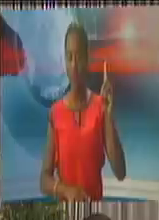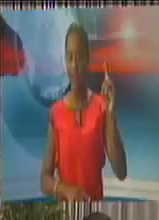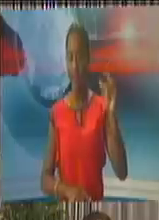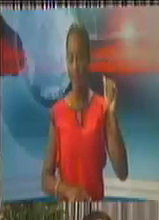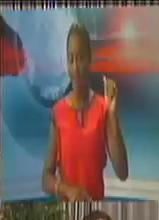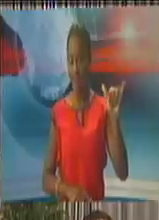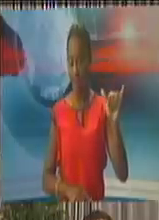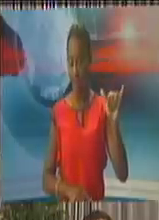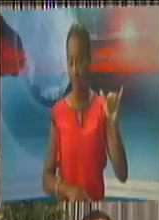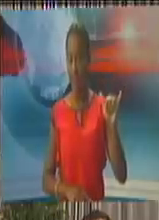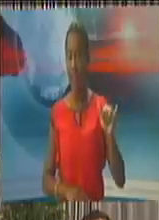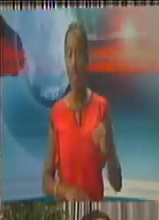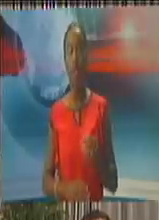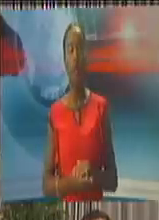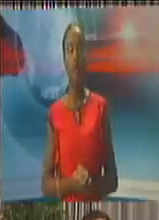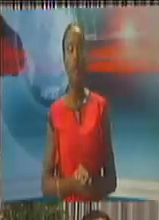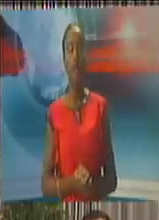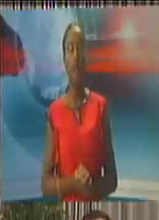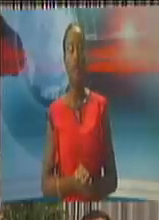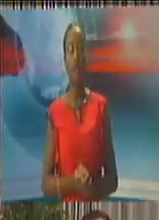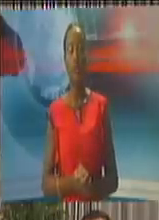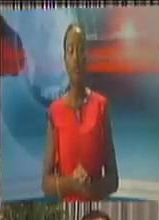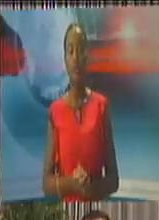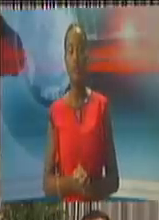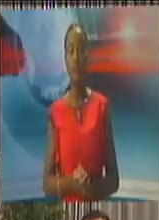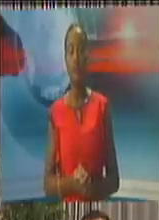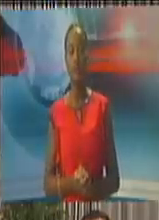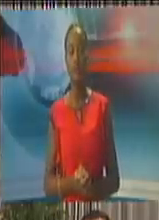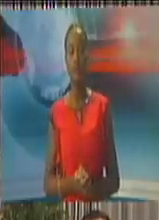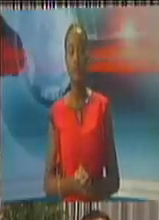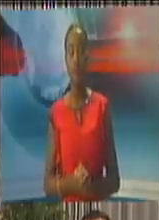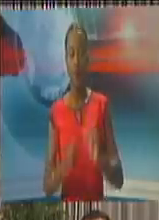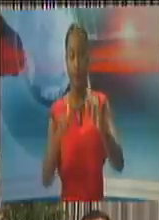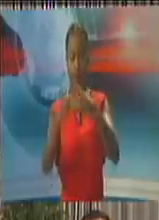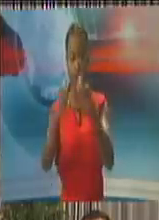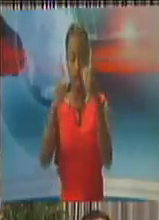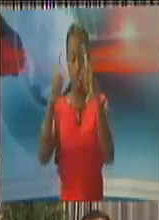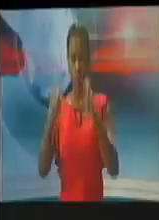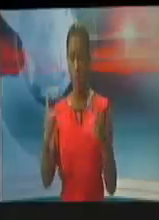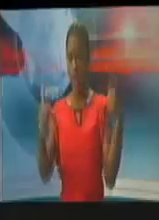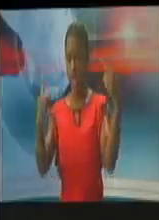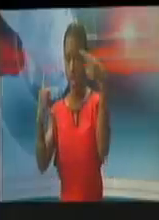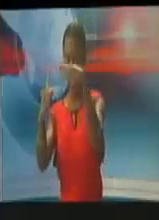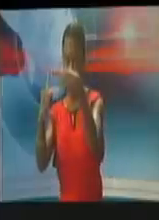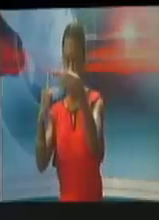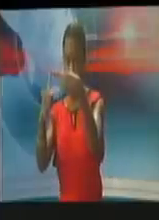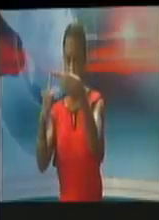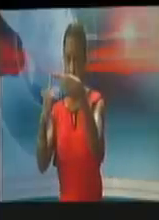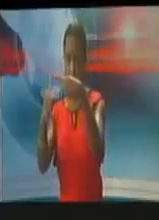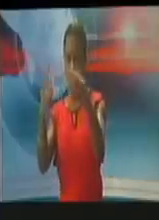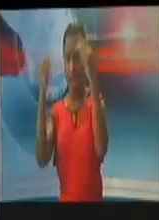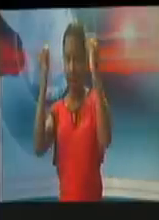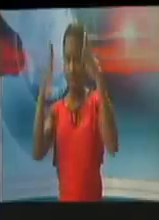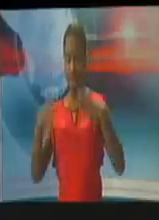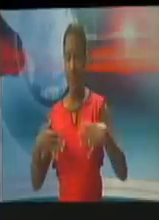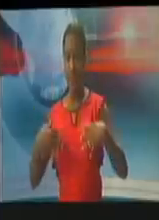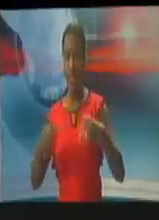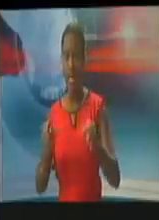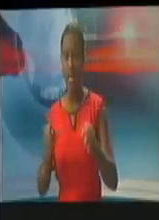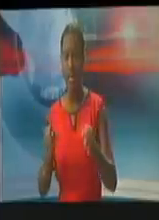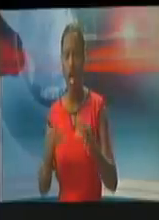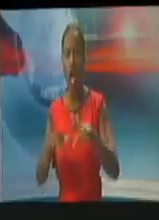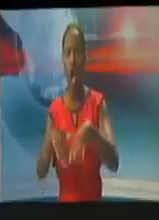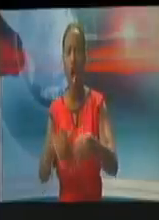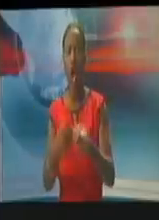Hi, good day, everyone. Shane Spoville from the Newsday newspaper here. First question for Minister Deyalsingh. Do you by chance know how